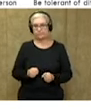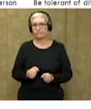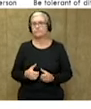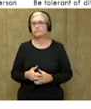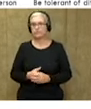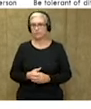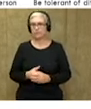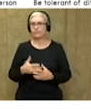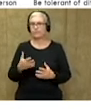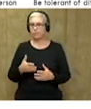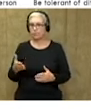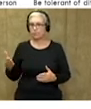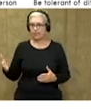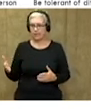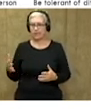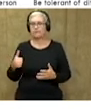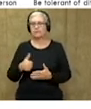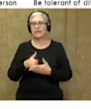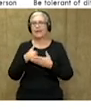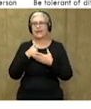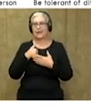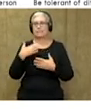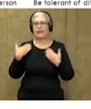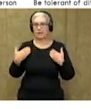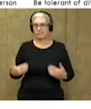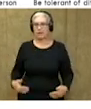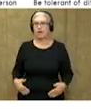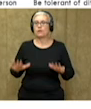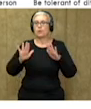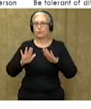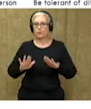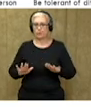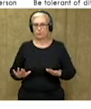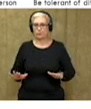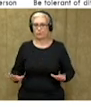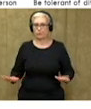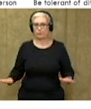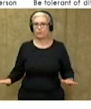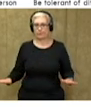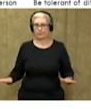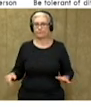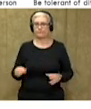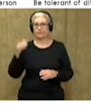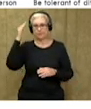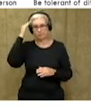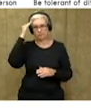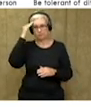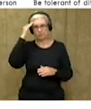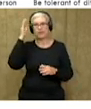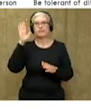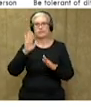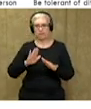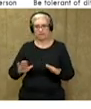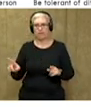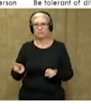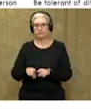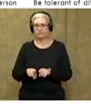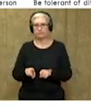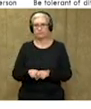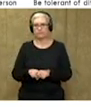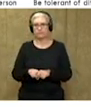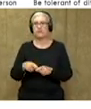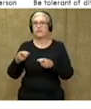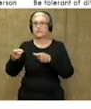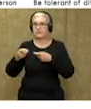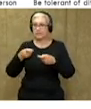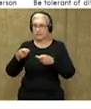are things that we can do to help our body calm down the same way that we're trying to get our brain to calm down. Stay in control of your